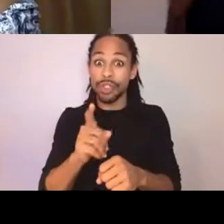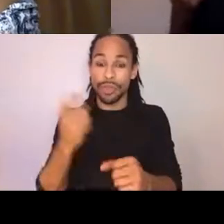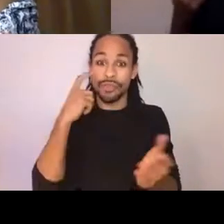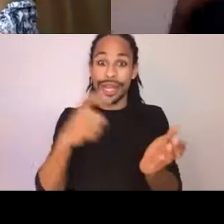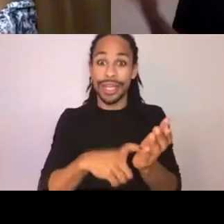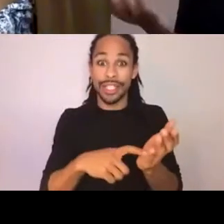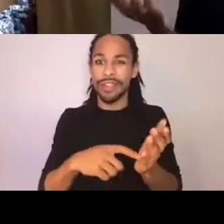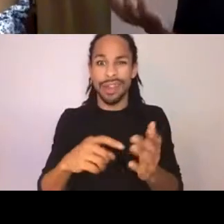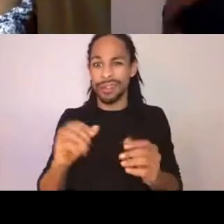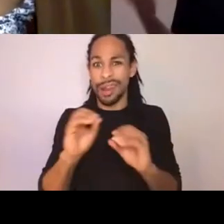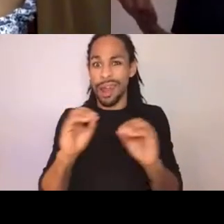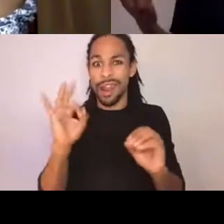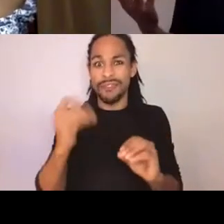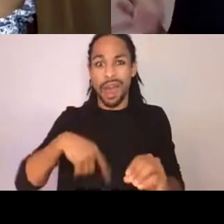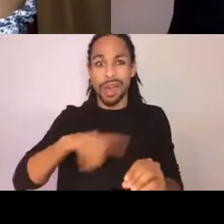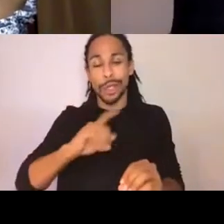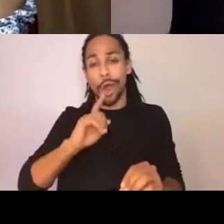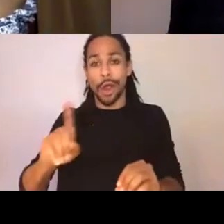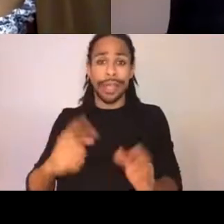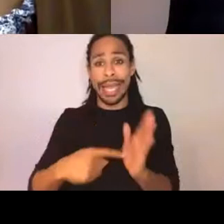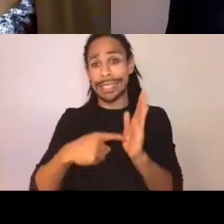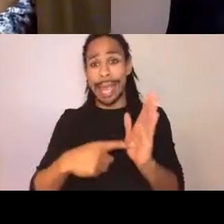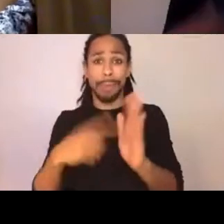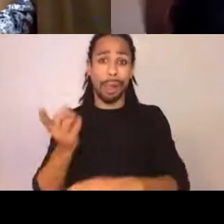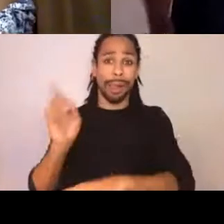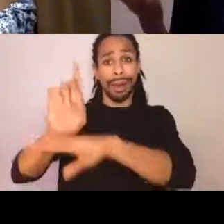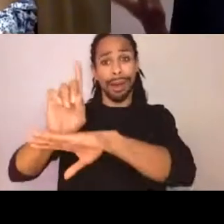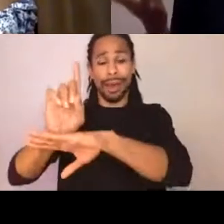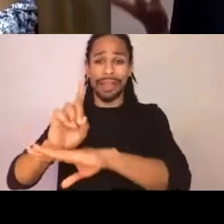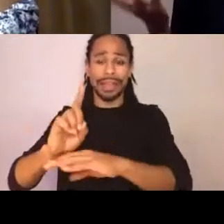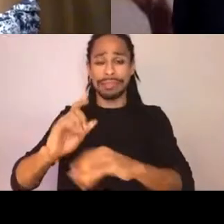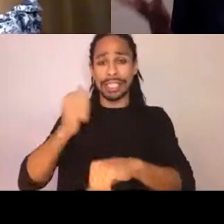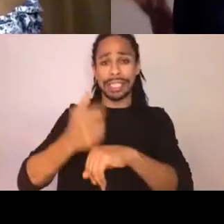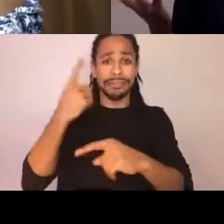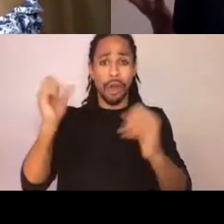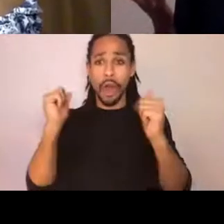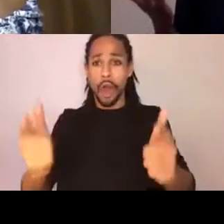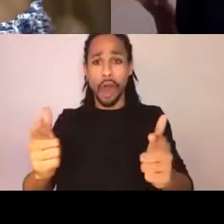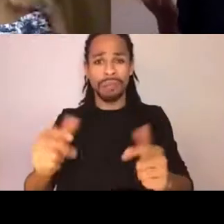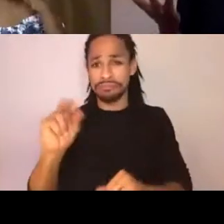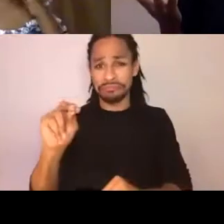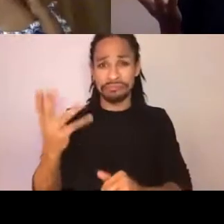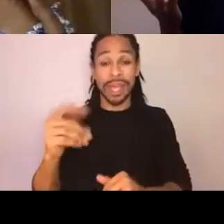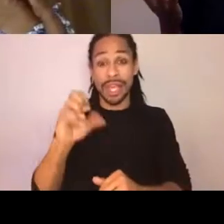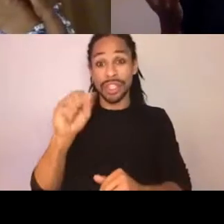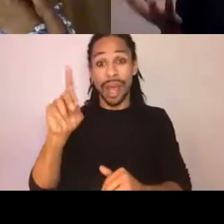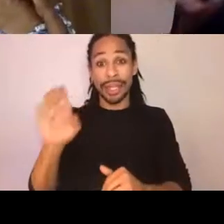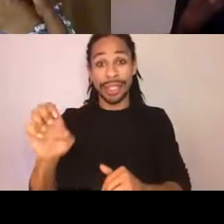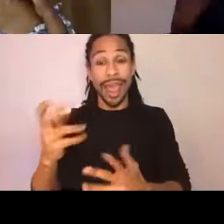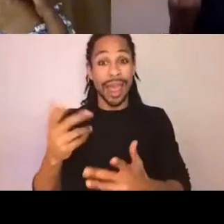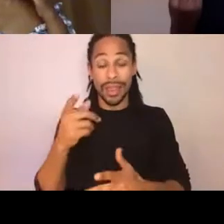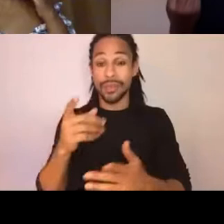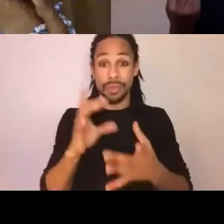us are a monolith, and that's accurate, that is true. And Sade, you also mentioned, though, what can happen in